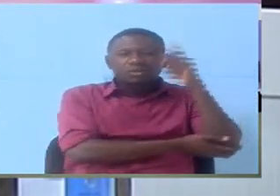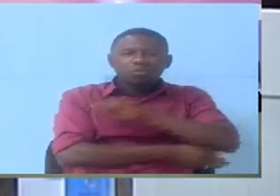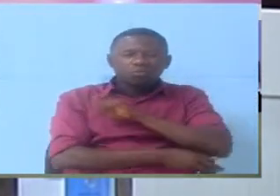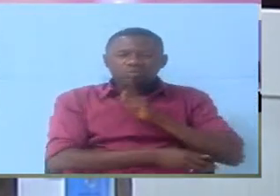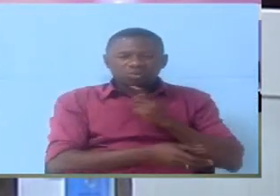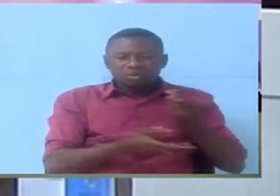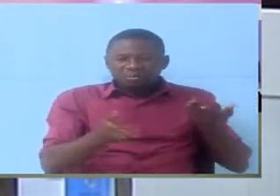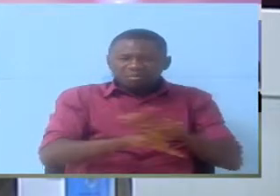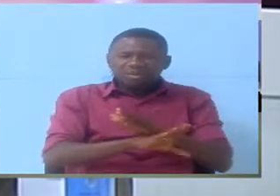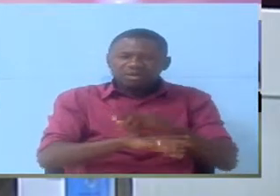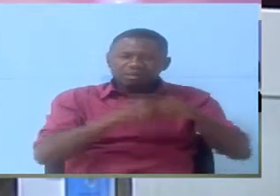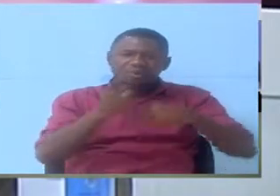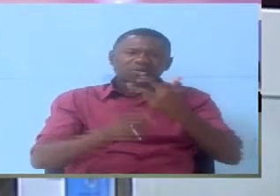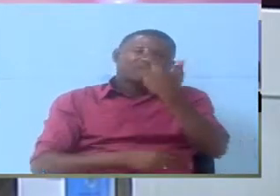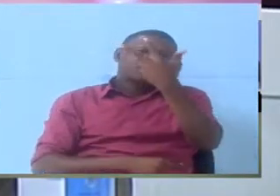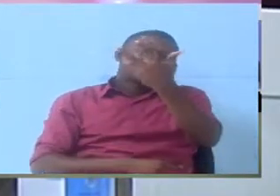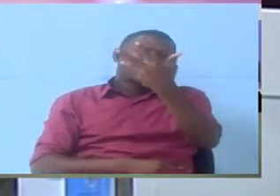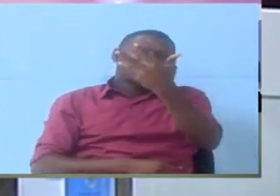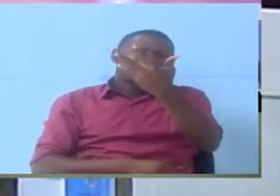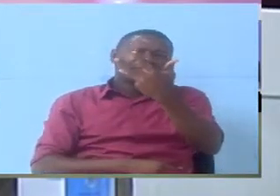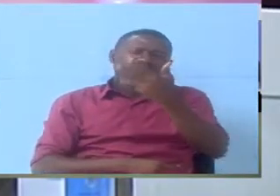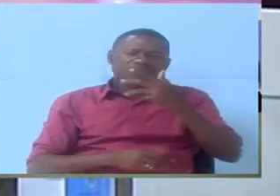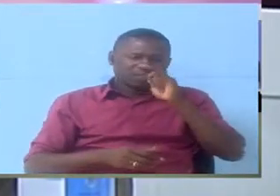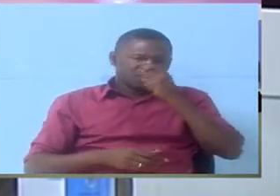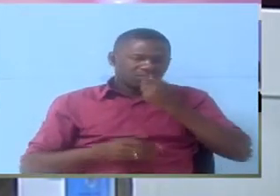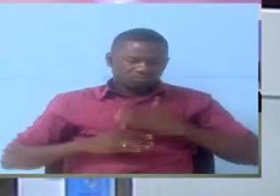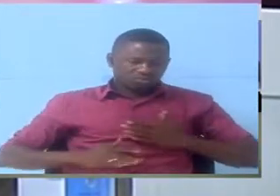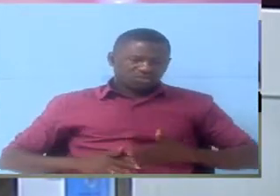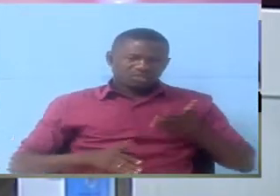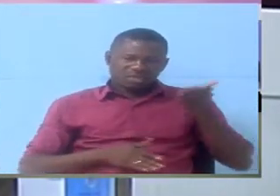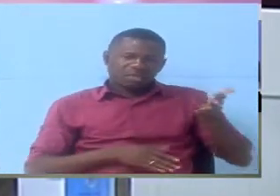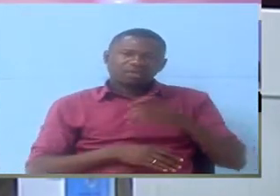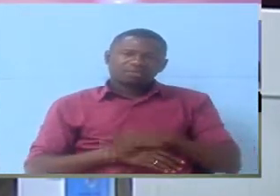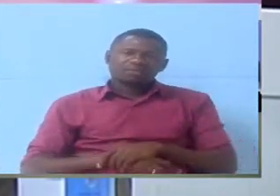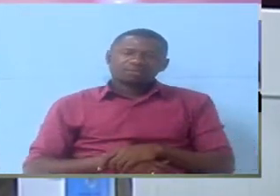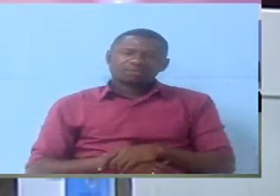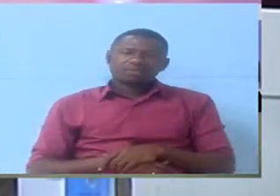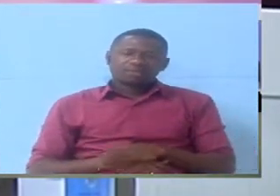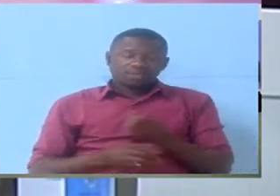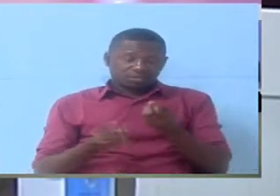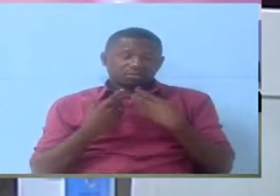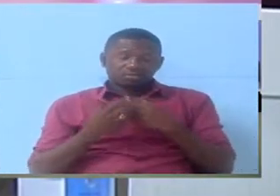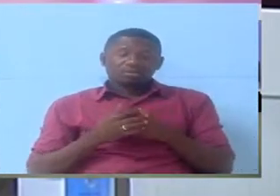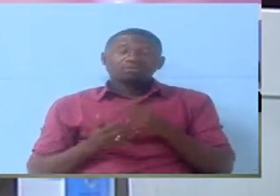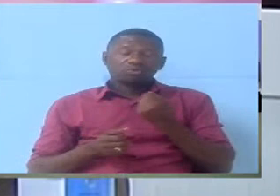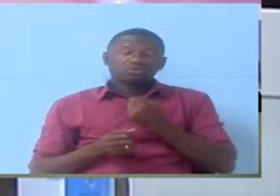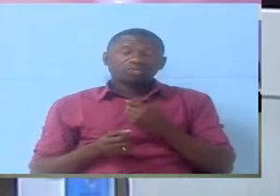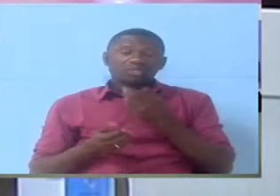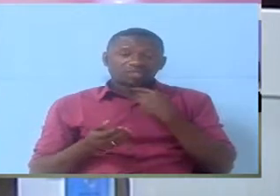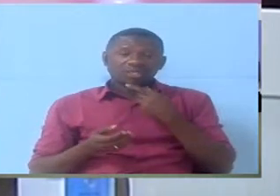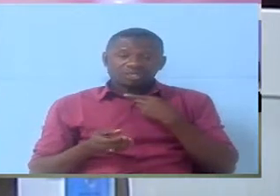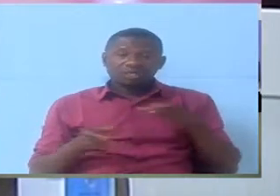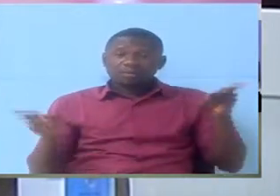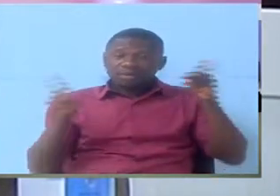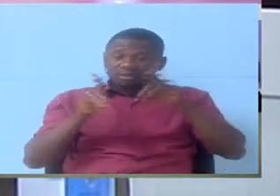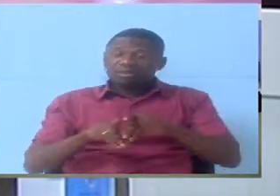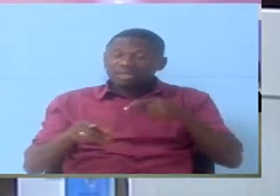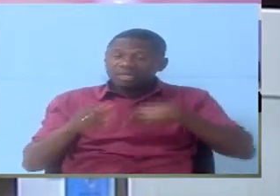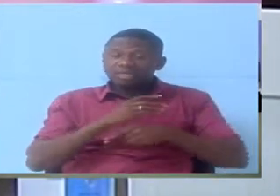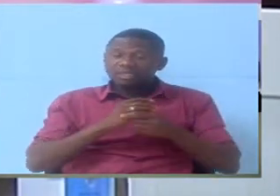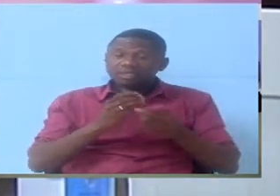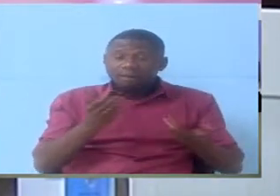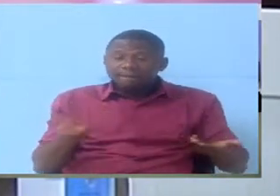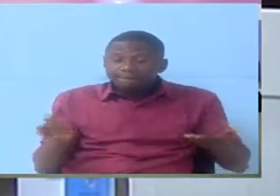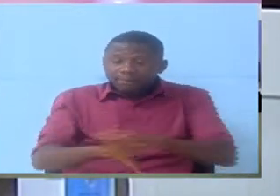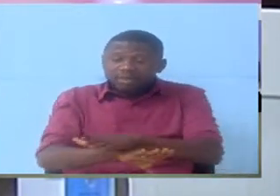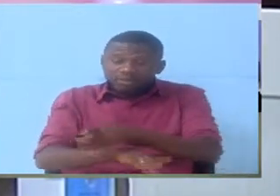bodies there. He told me, because he took part in the burial. Ay ñina fo ñen kaddu ata